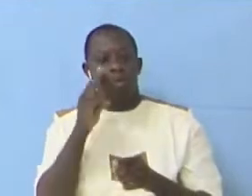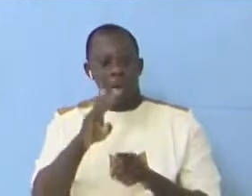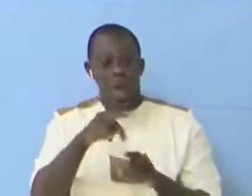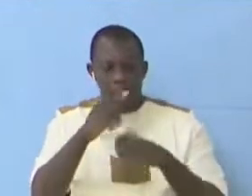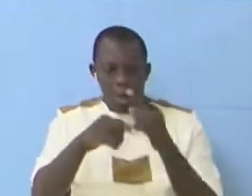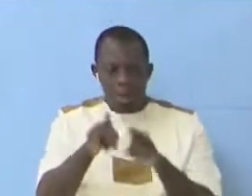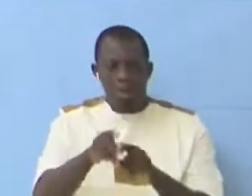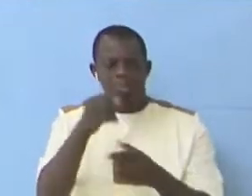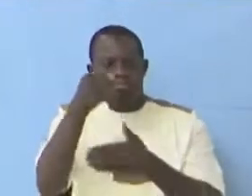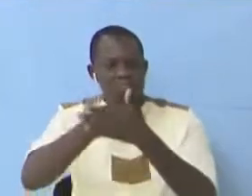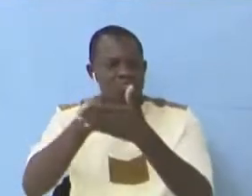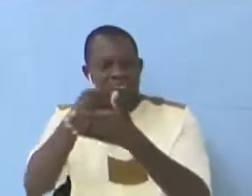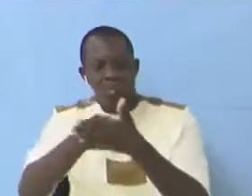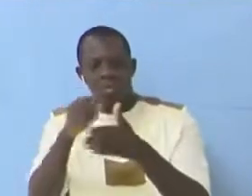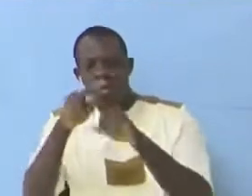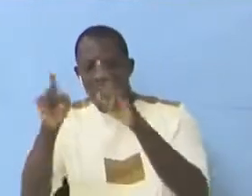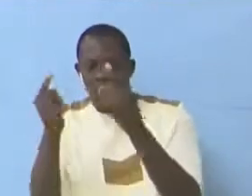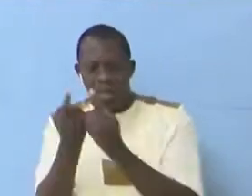I